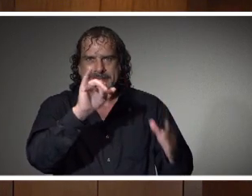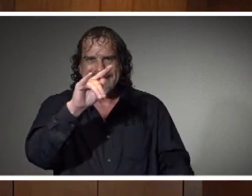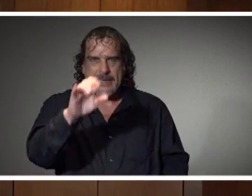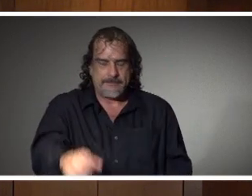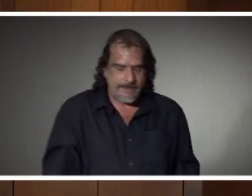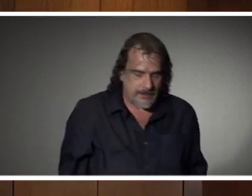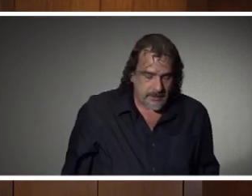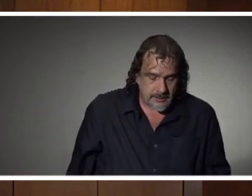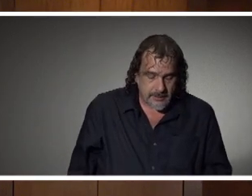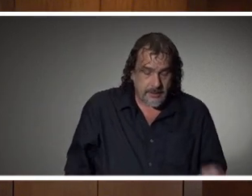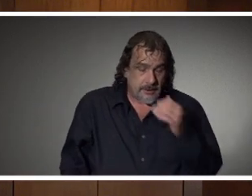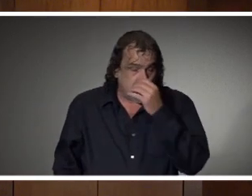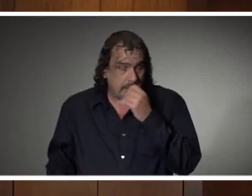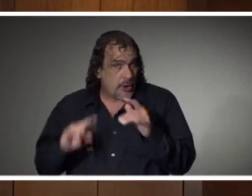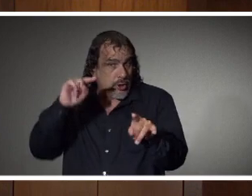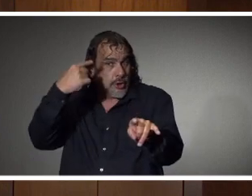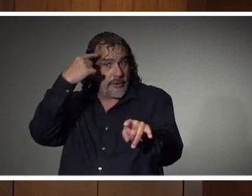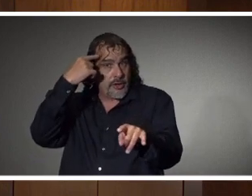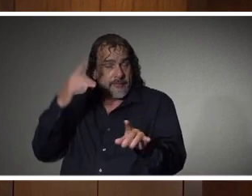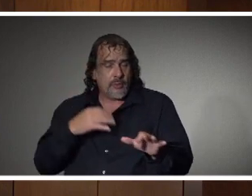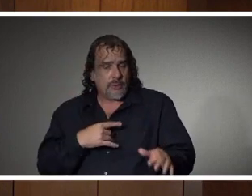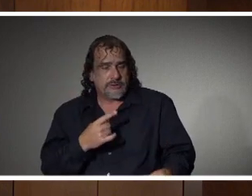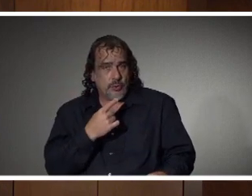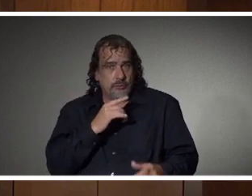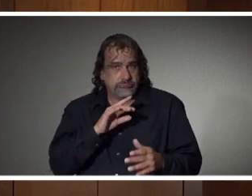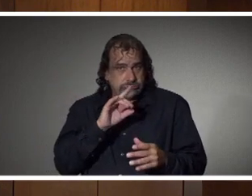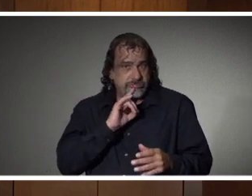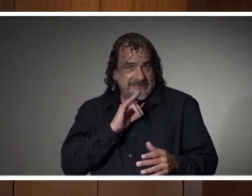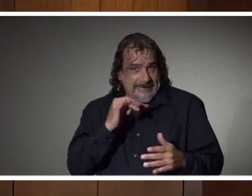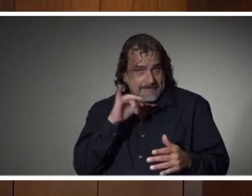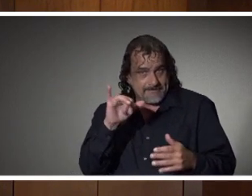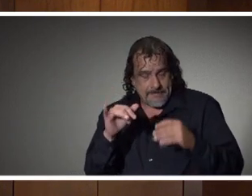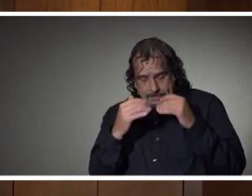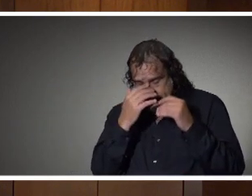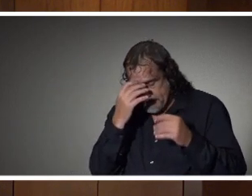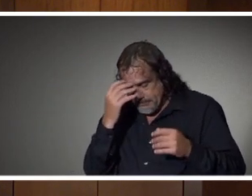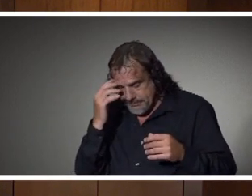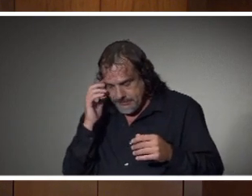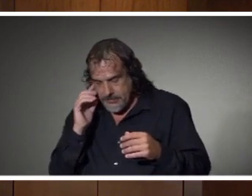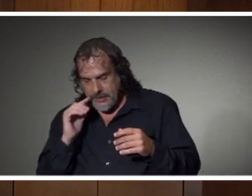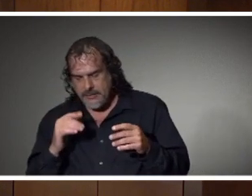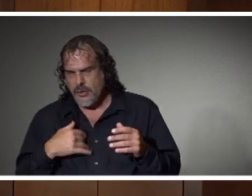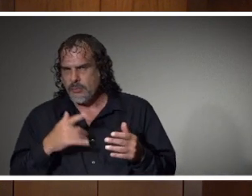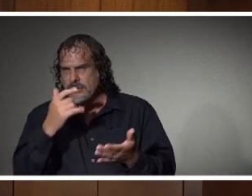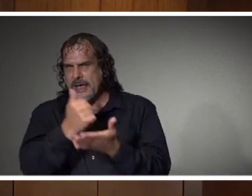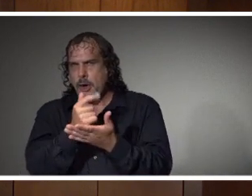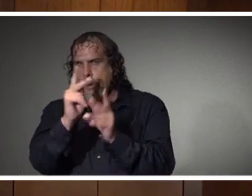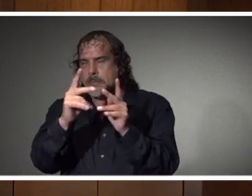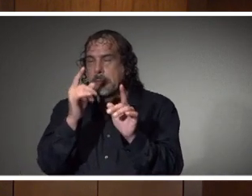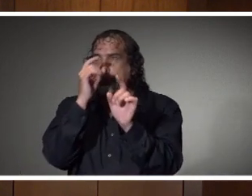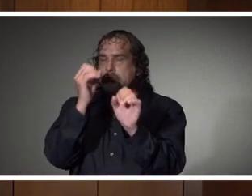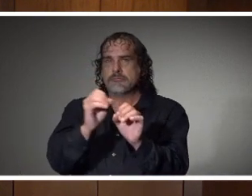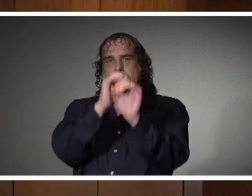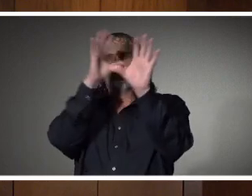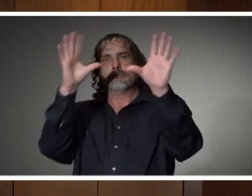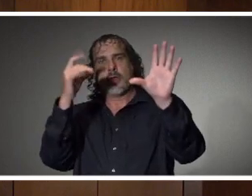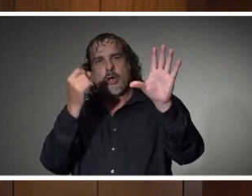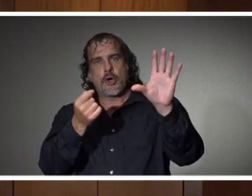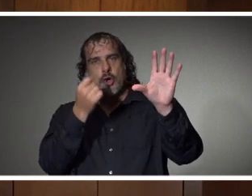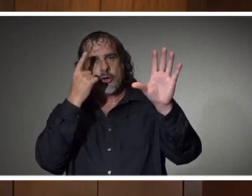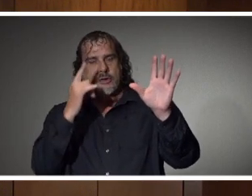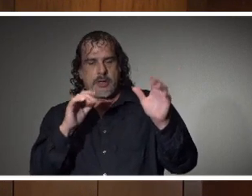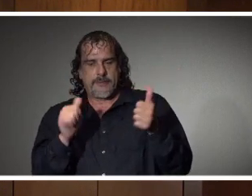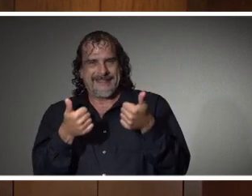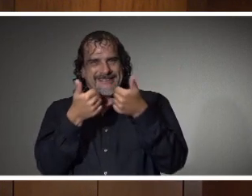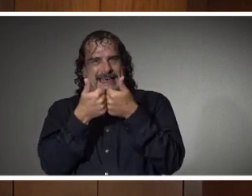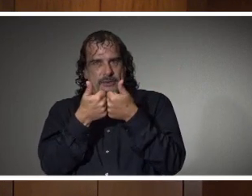just add to that question, because I think it helps people visualize the challenges that we face and the fact